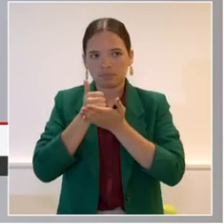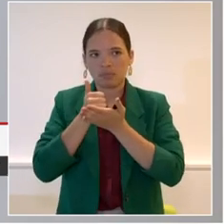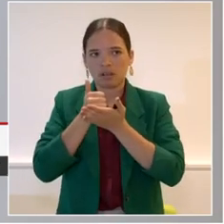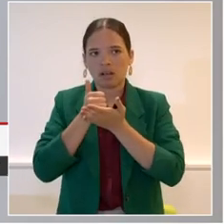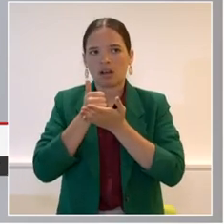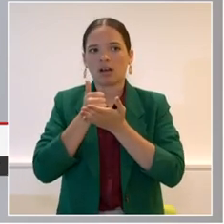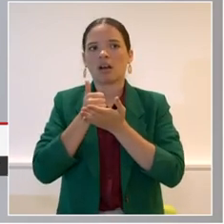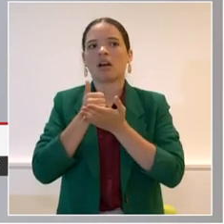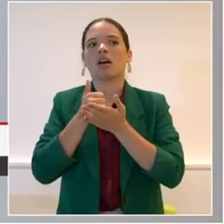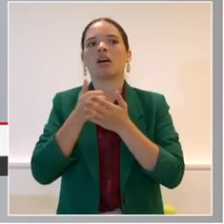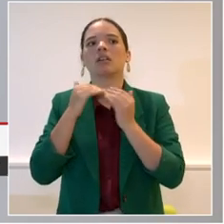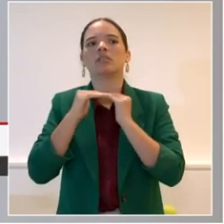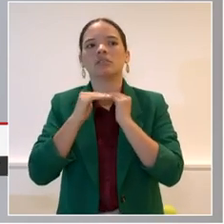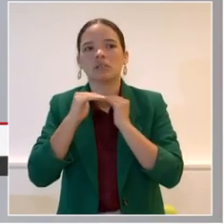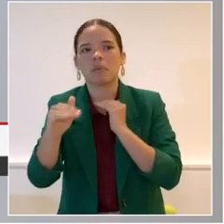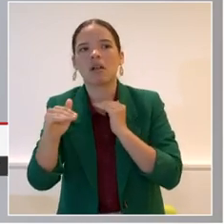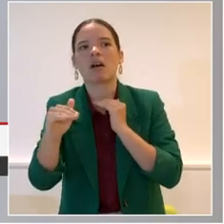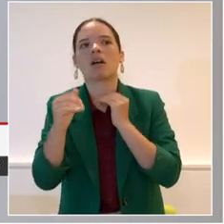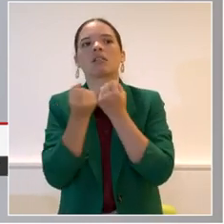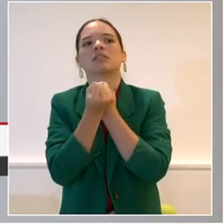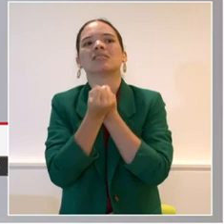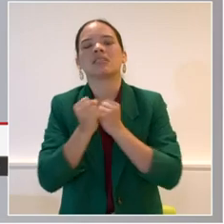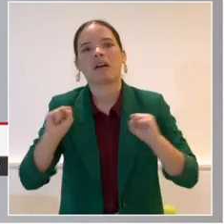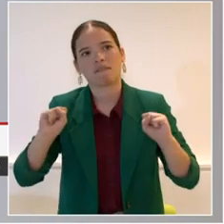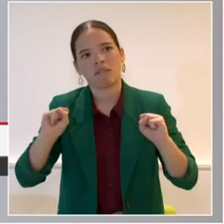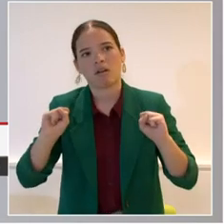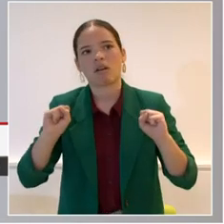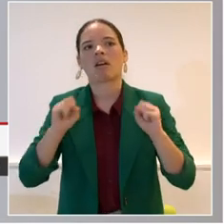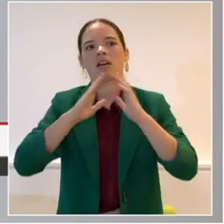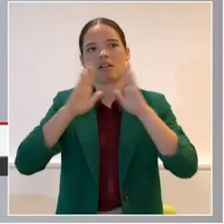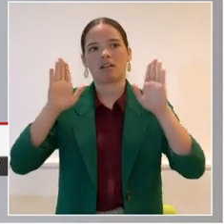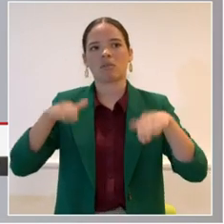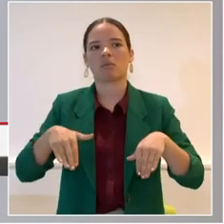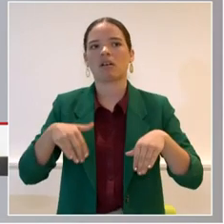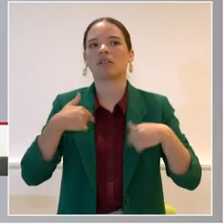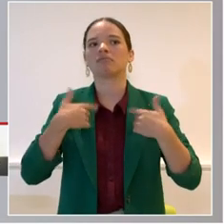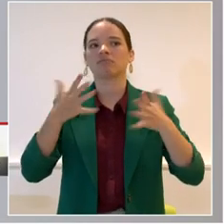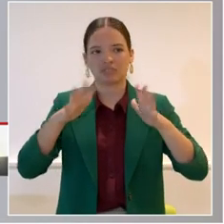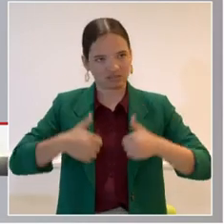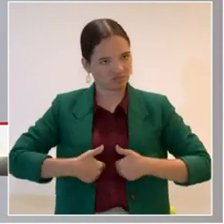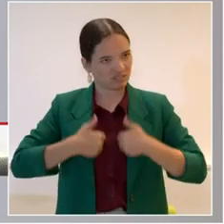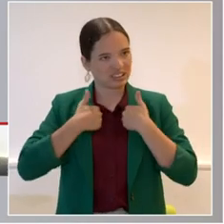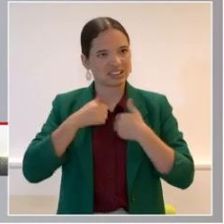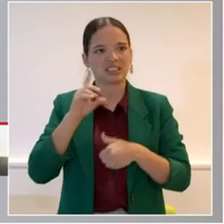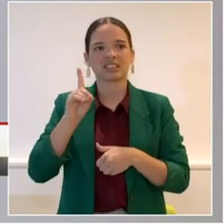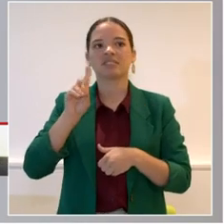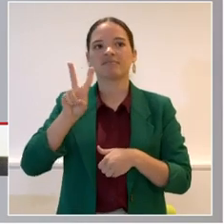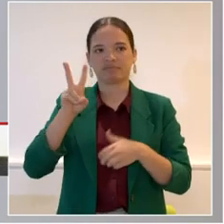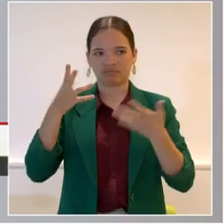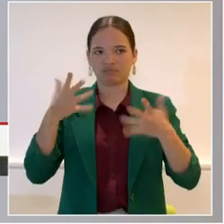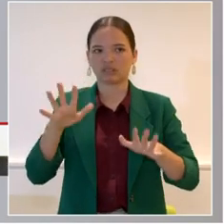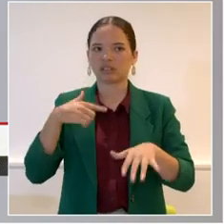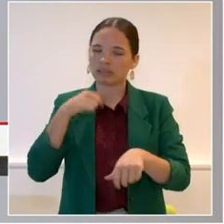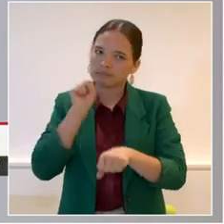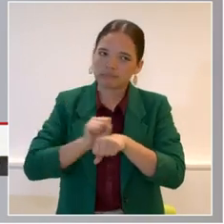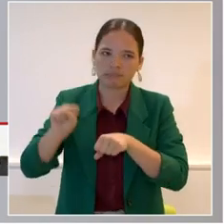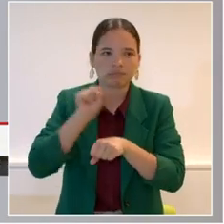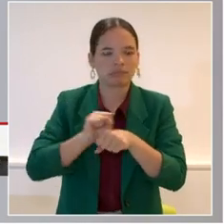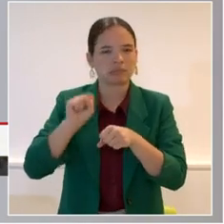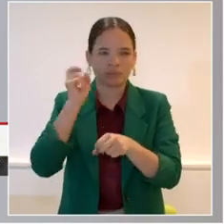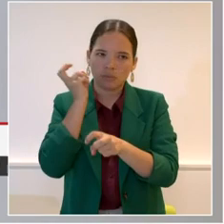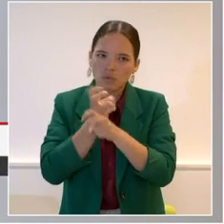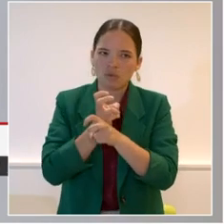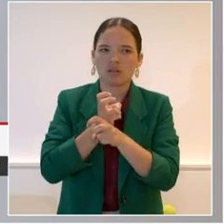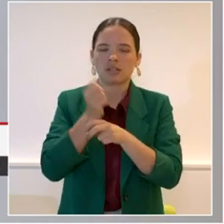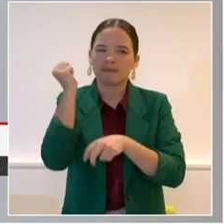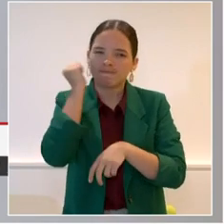housing. I am a domestic violence survivor and work hard every day to achieve the goals